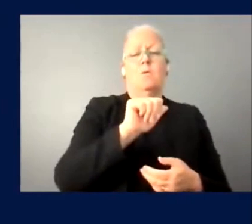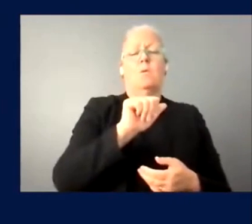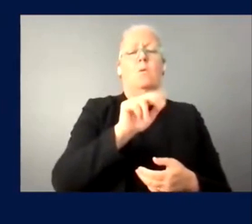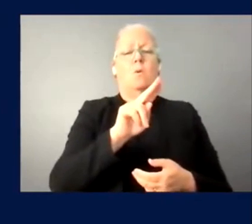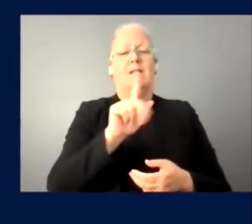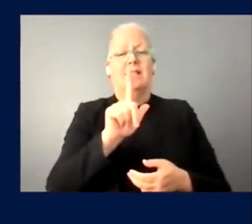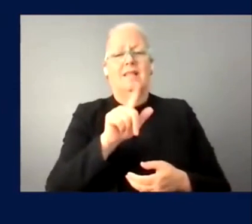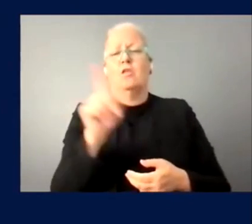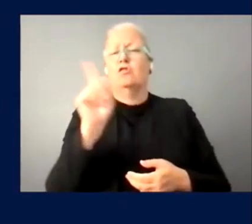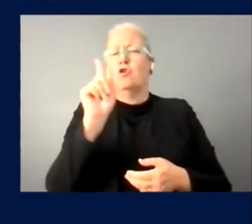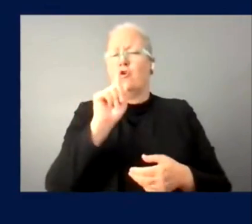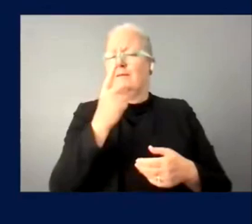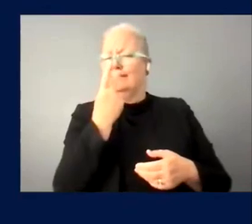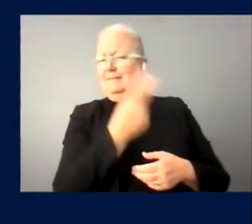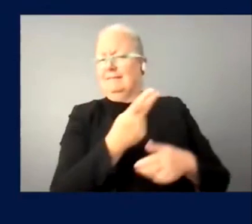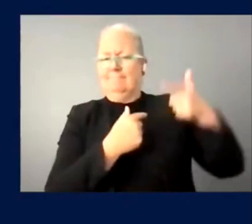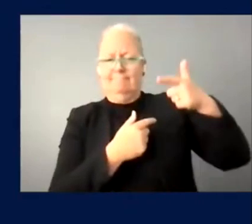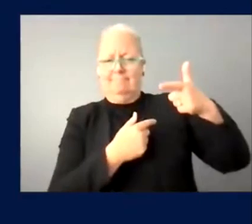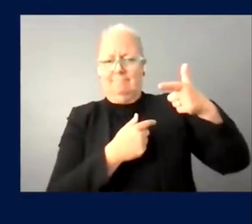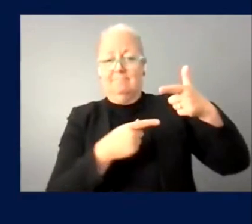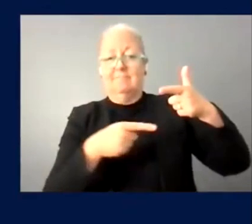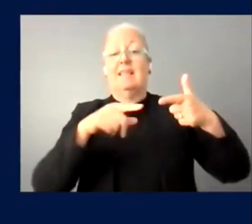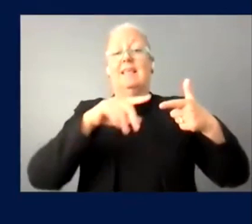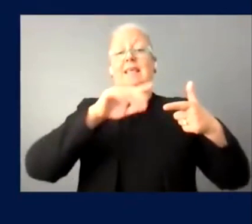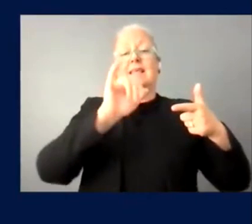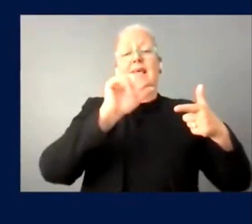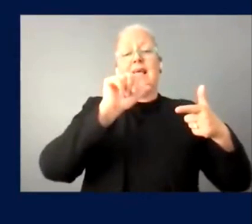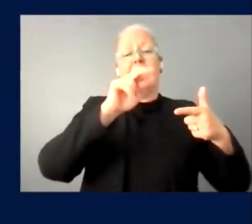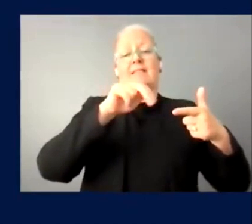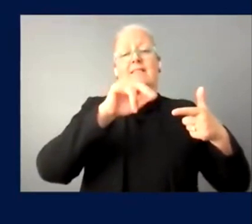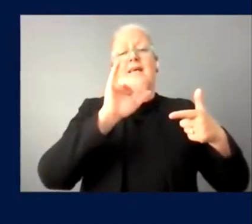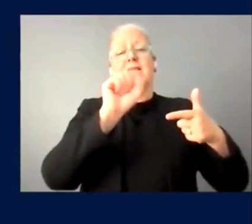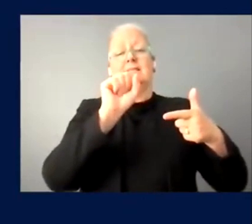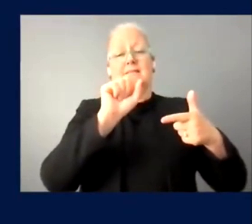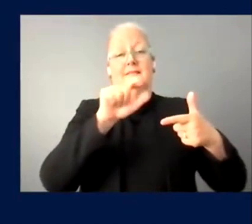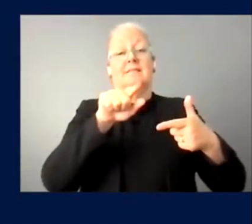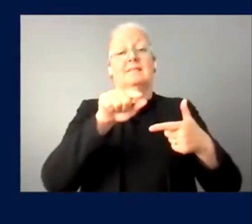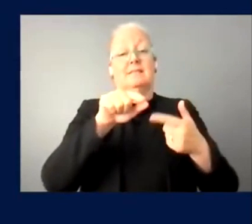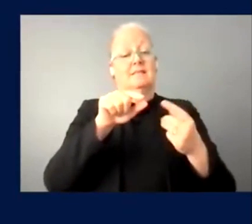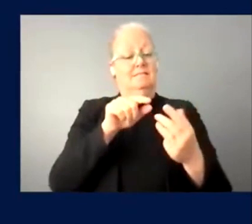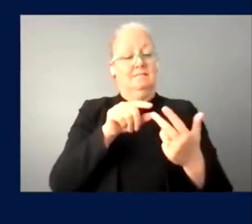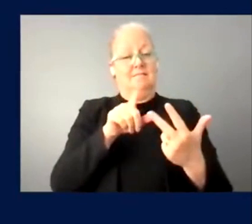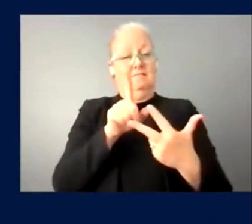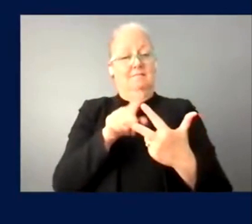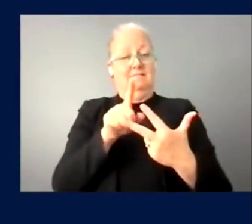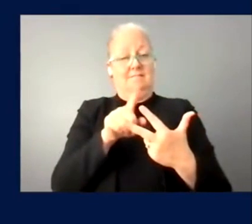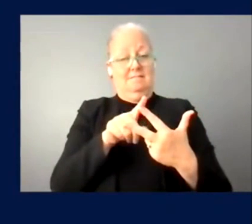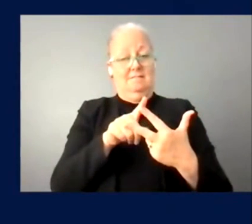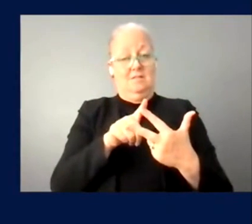and Yanis is sitting in the middle, and then their mum is also joining us on the right-hand side.